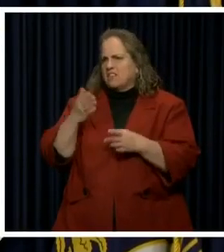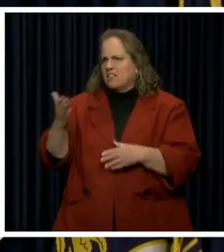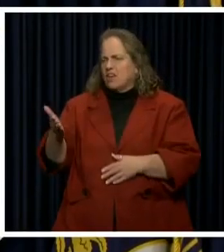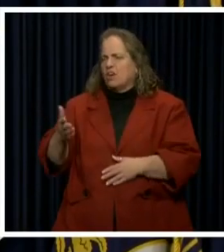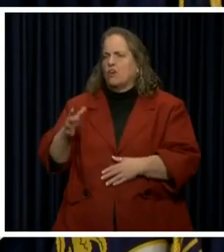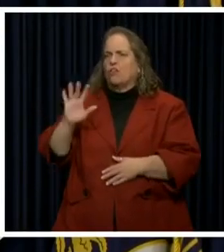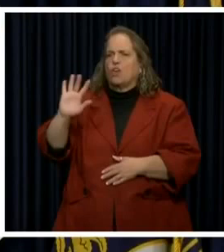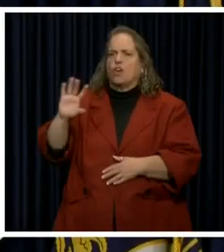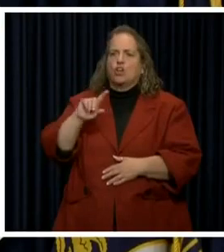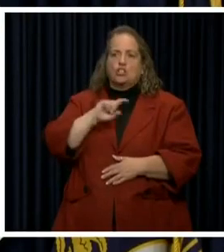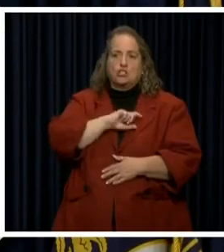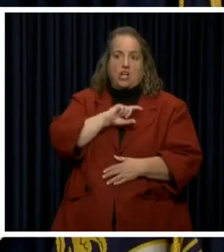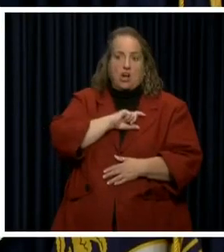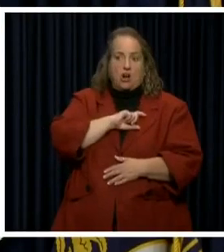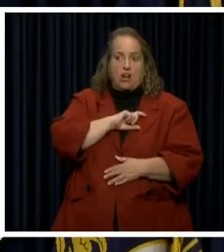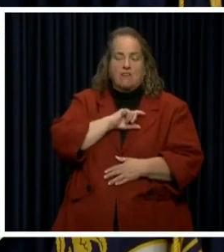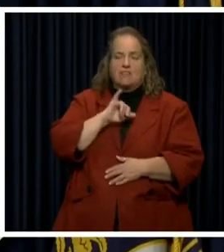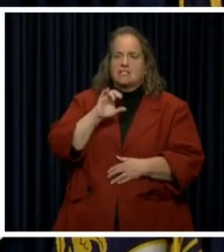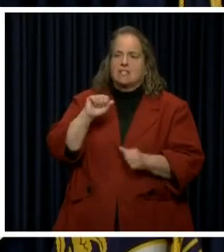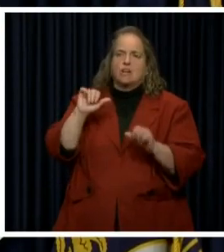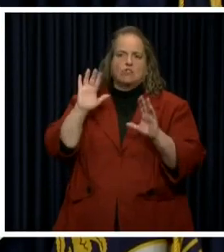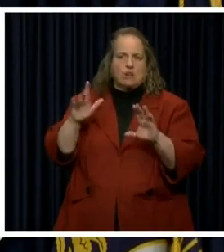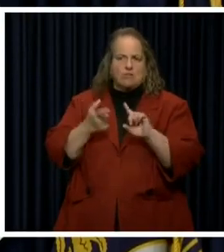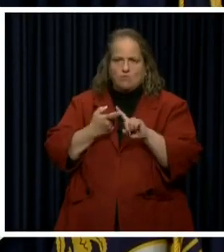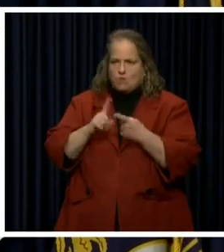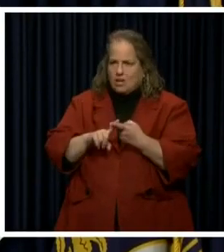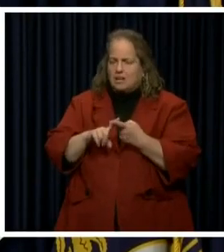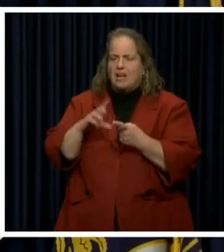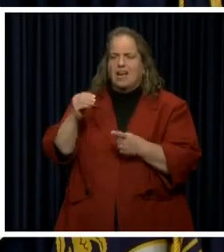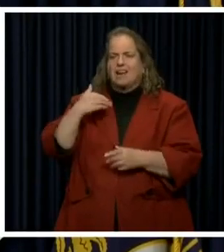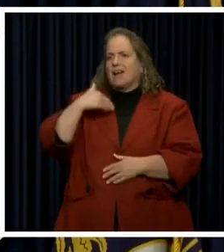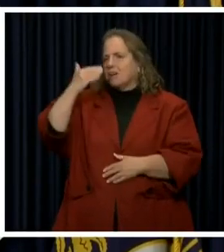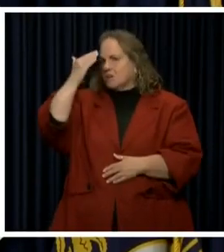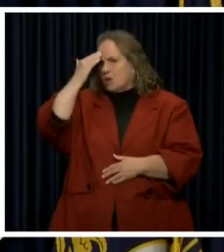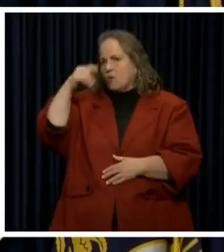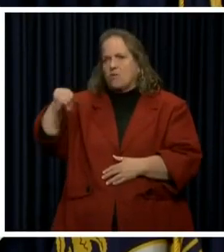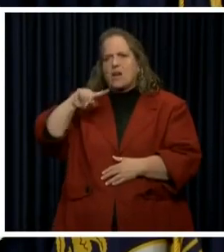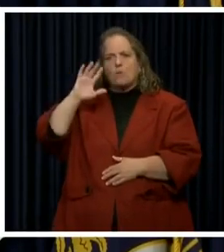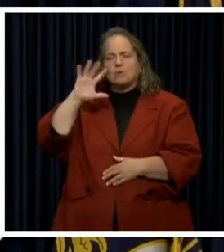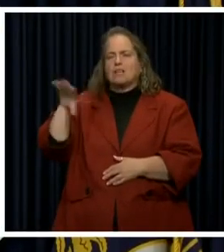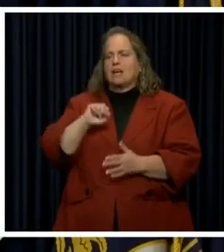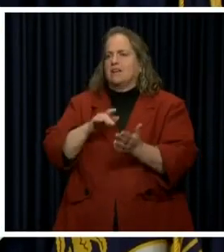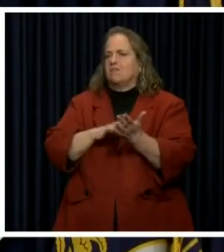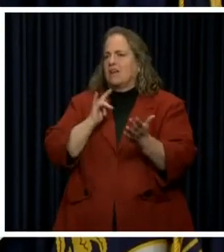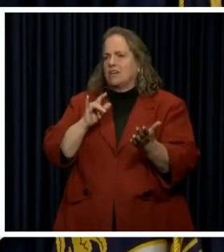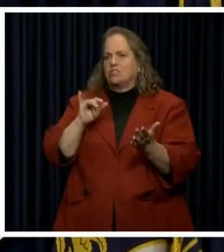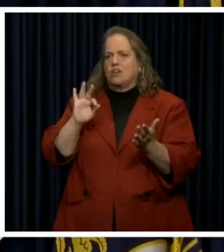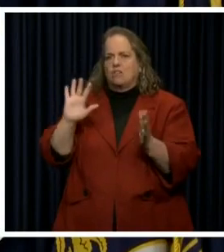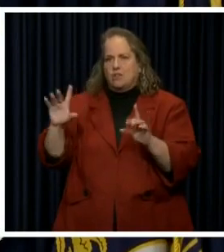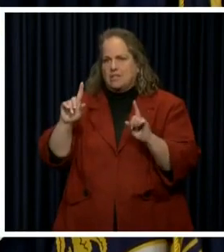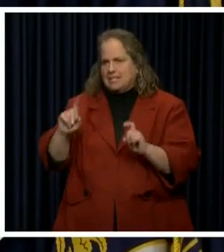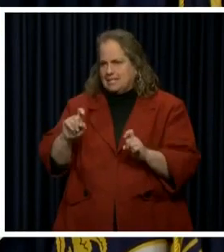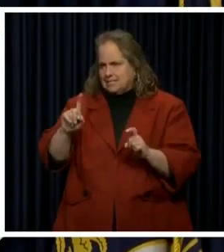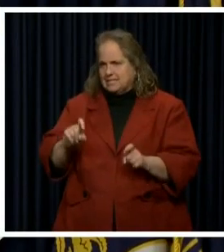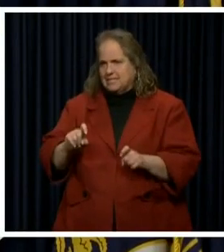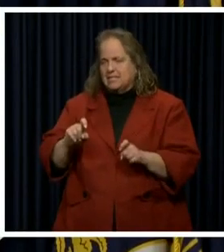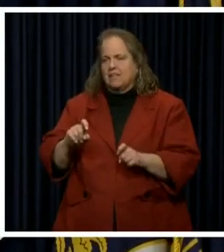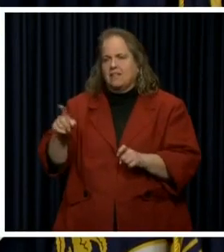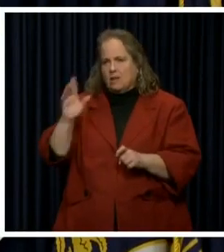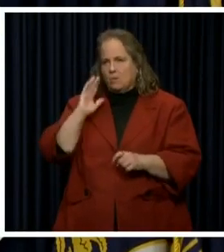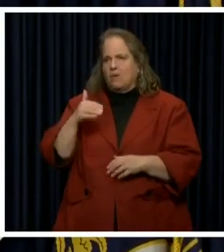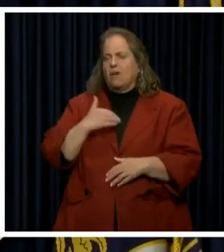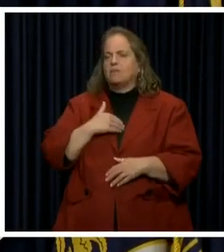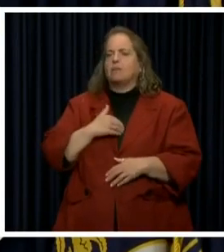being a great friend, and I know that they're going to take advantage of their testing they're going to